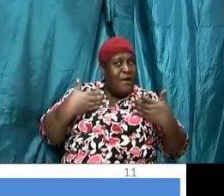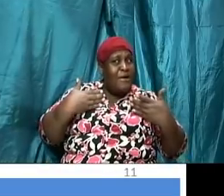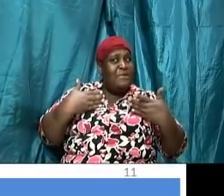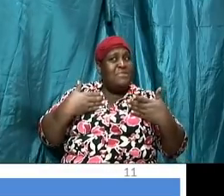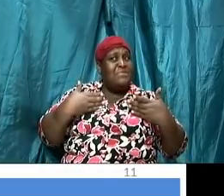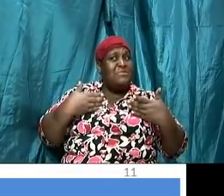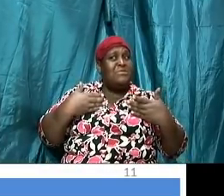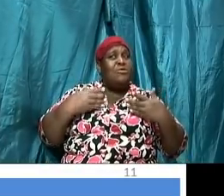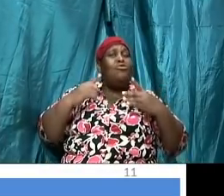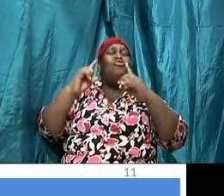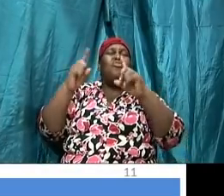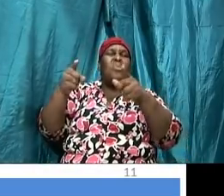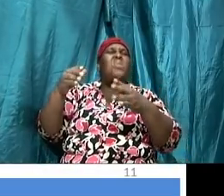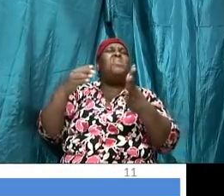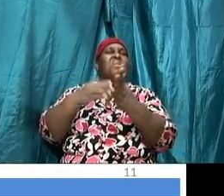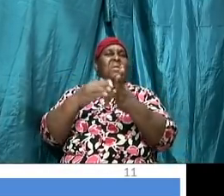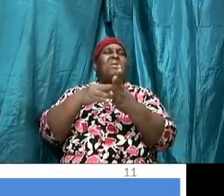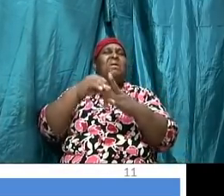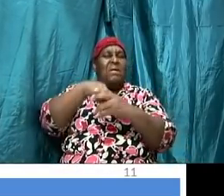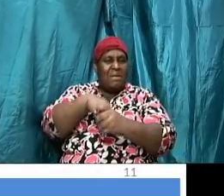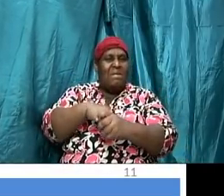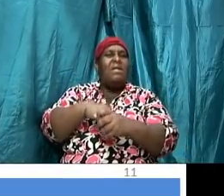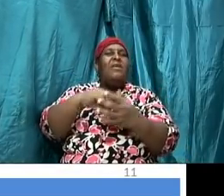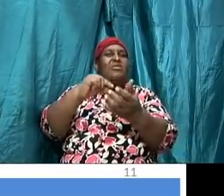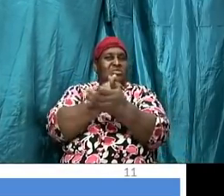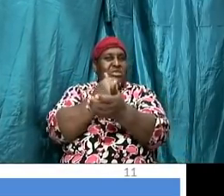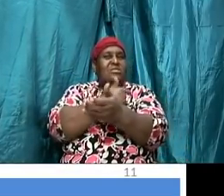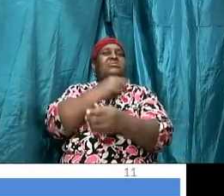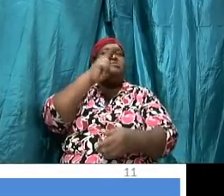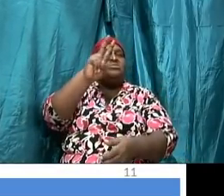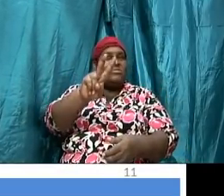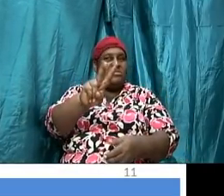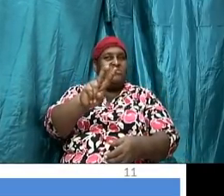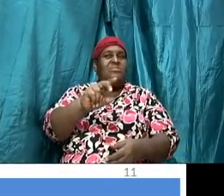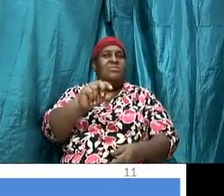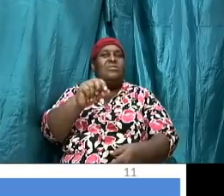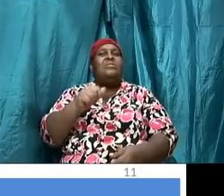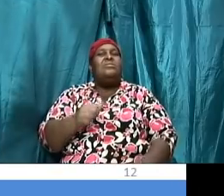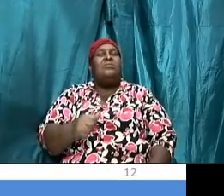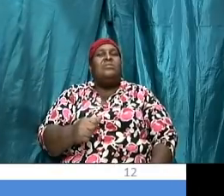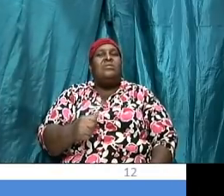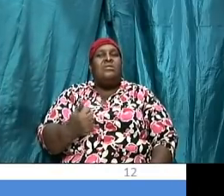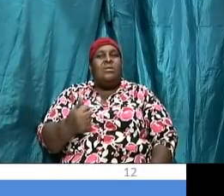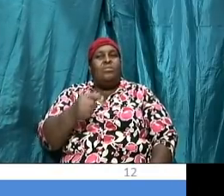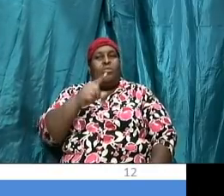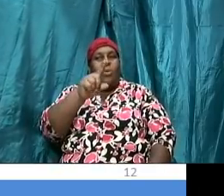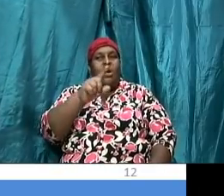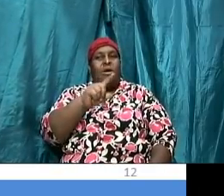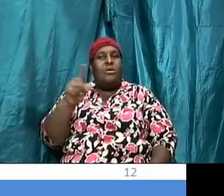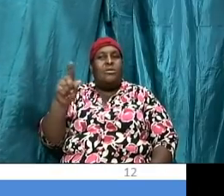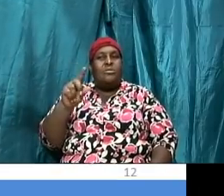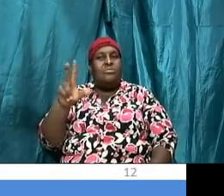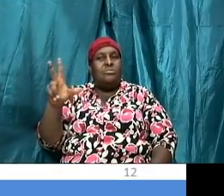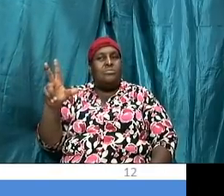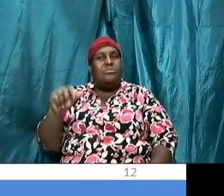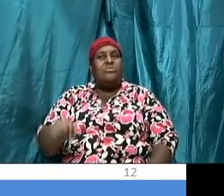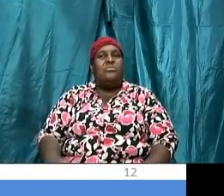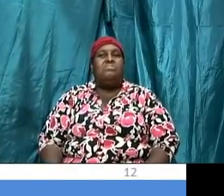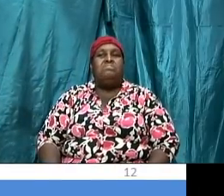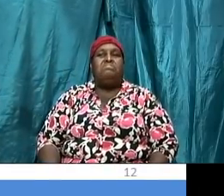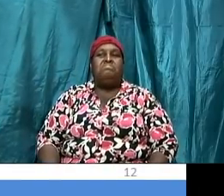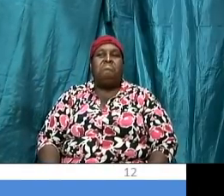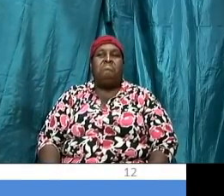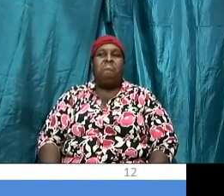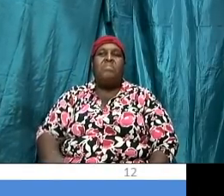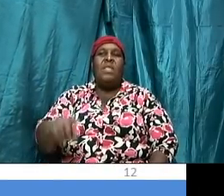back to Genesis chapter 2 from verse 1 to 3 and continue our exegesis as it relates to this. So